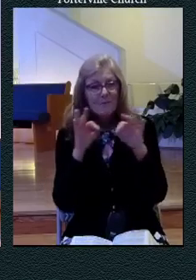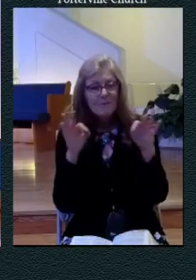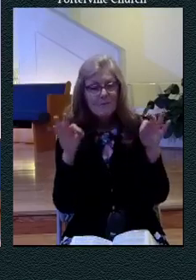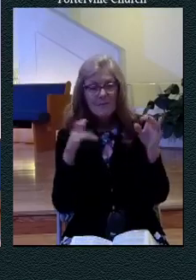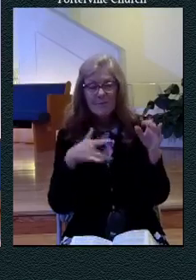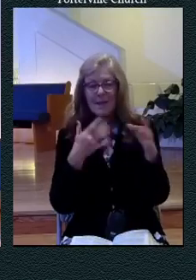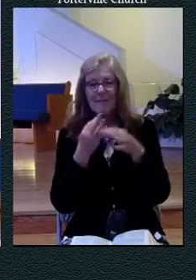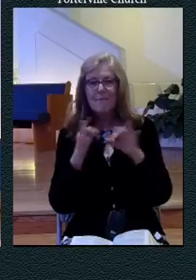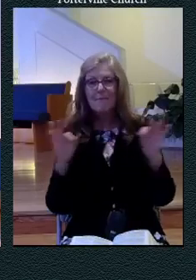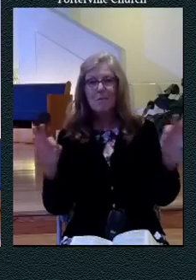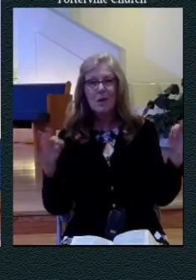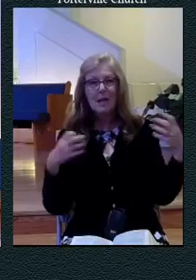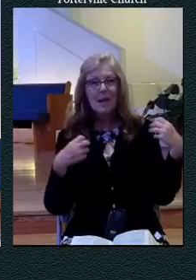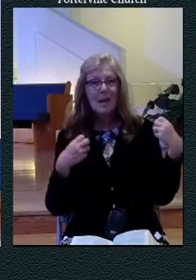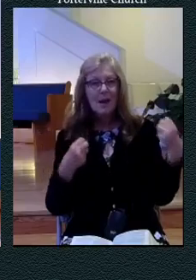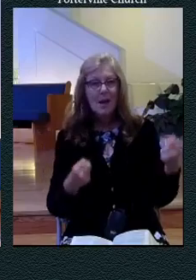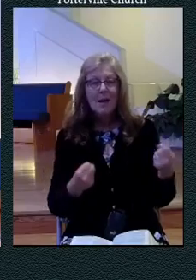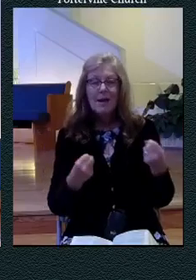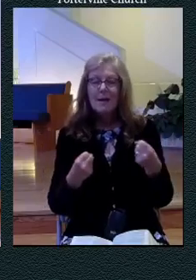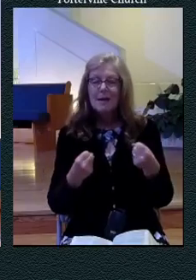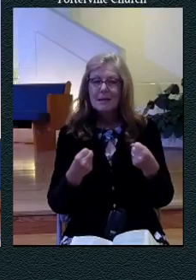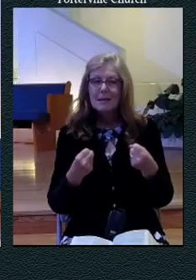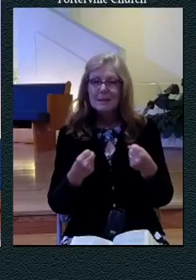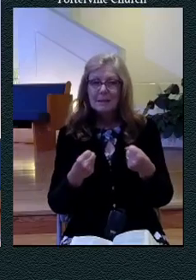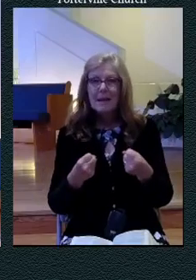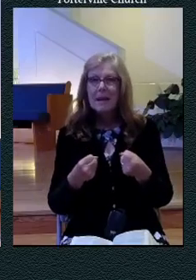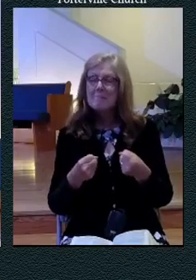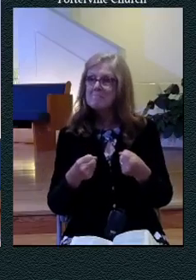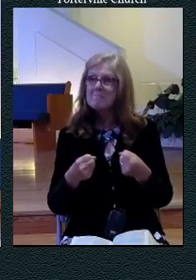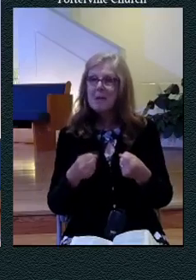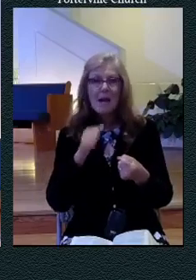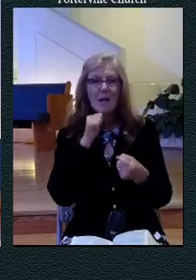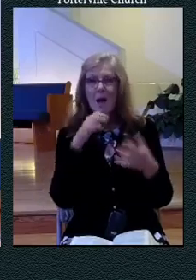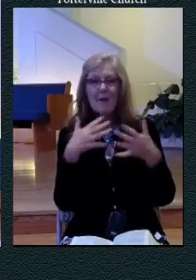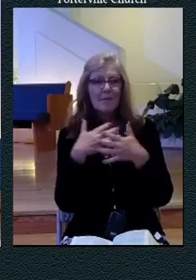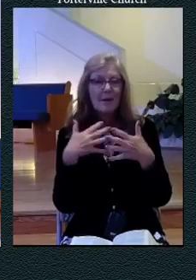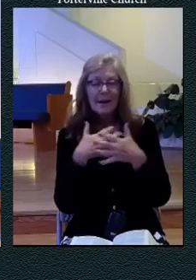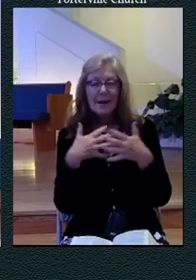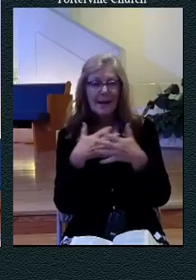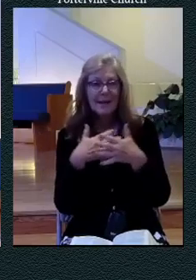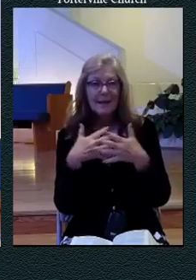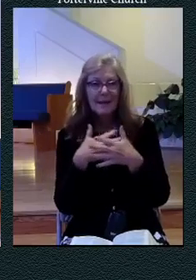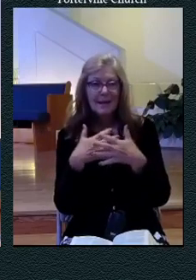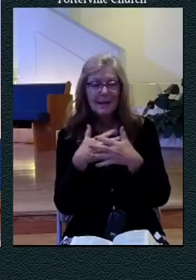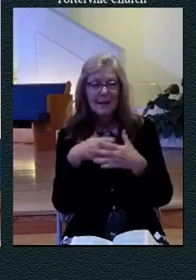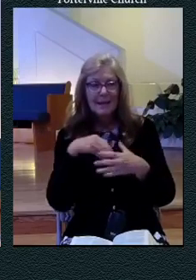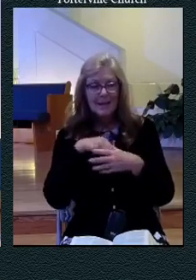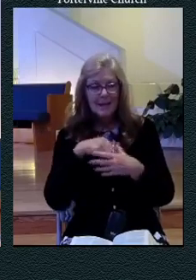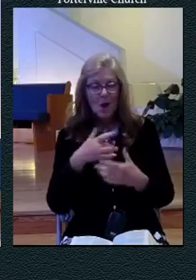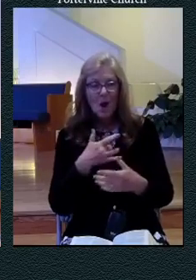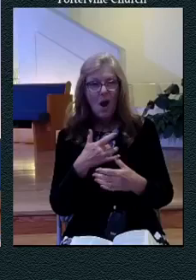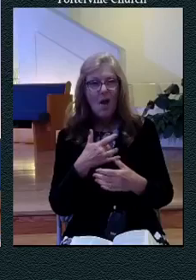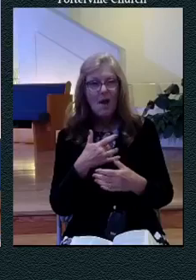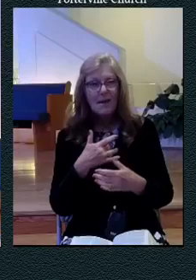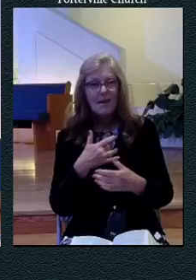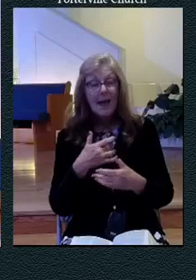cheerful courage, the boldness and assurance. It all wells up in the heart and becomes known in the